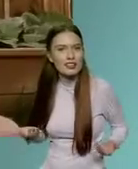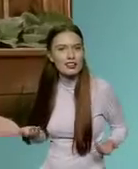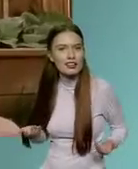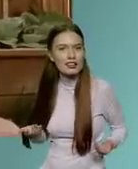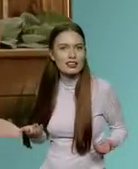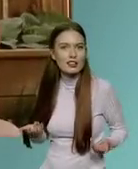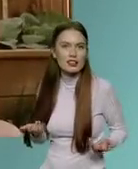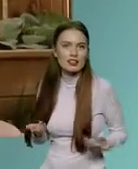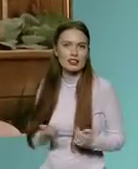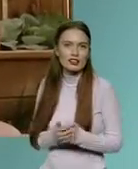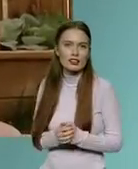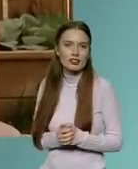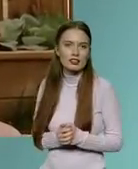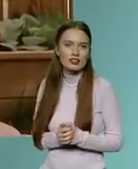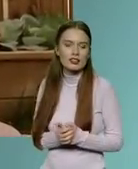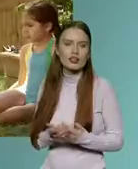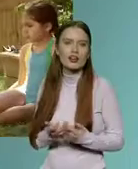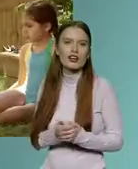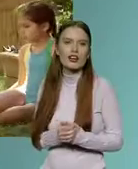But you're a carnivore, aren't you?